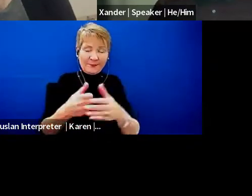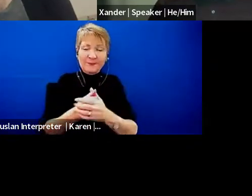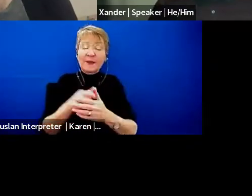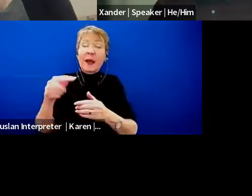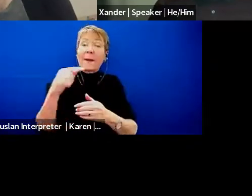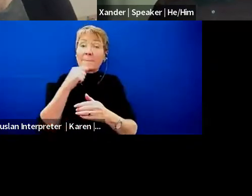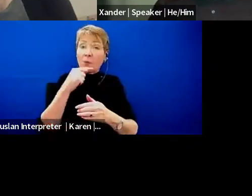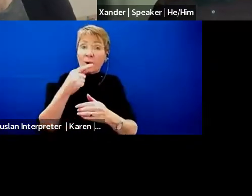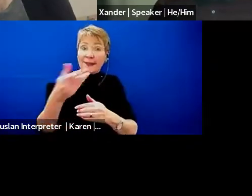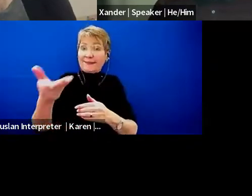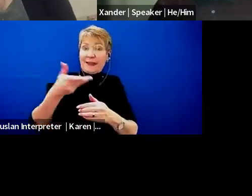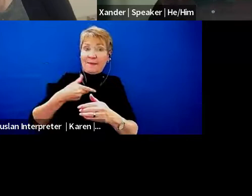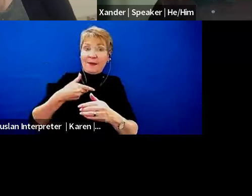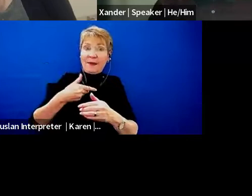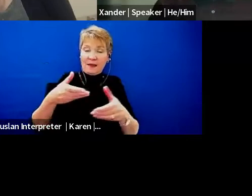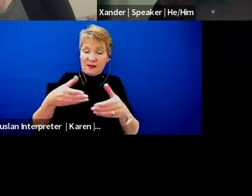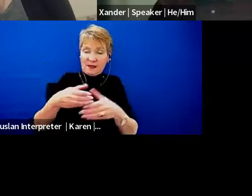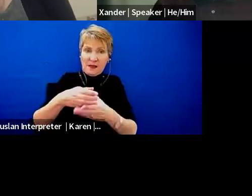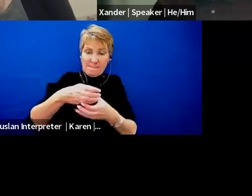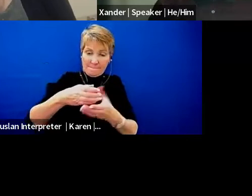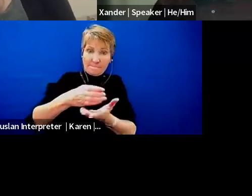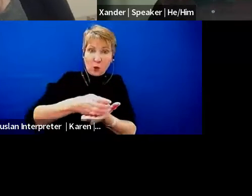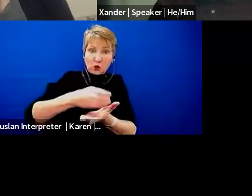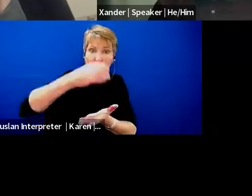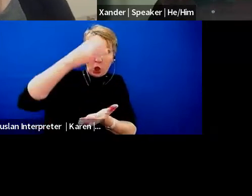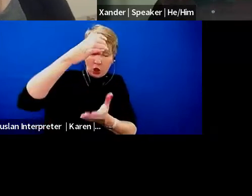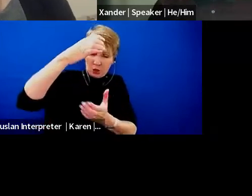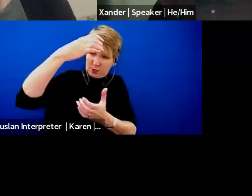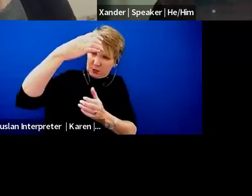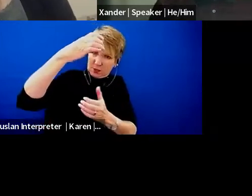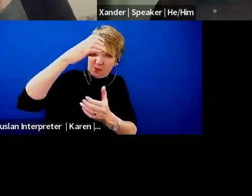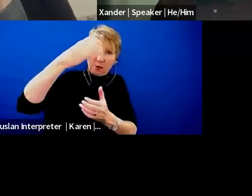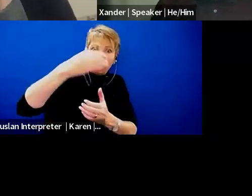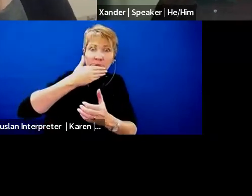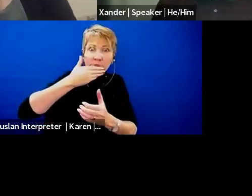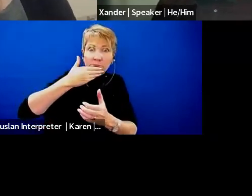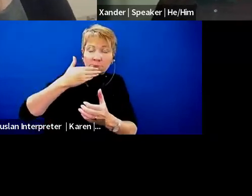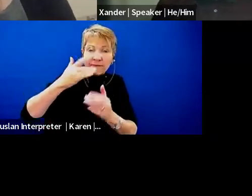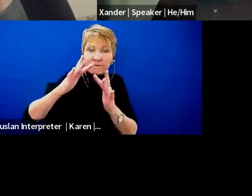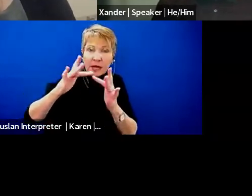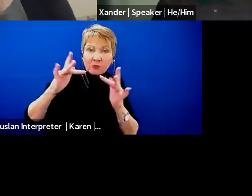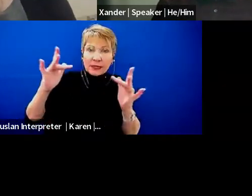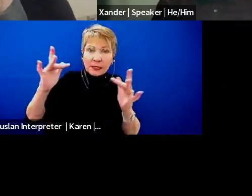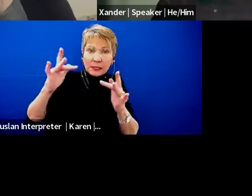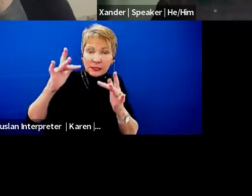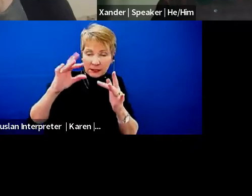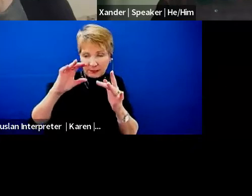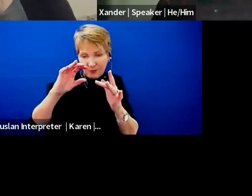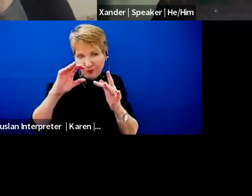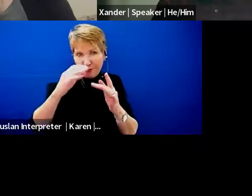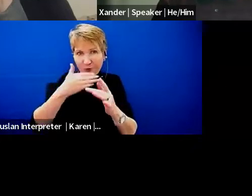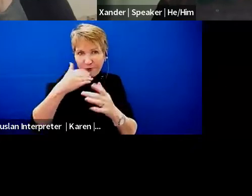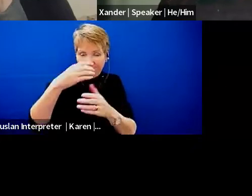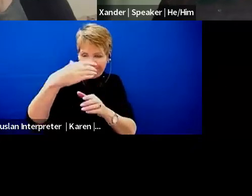this beautiful fairy drink bottle, and I was really into fairies at the time, and just having that social connection, actually